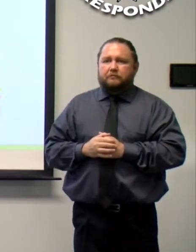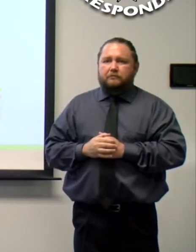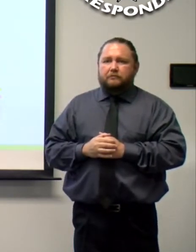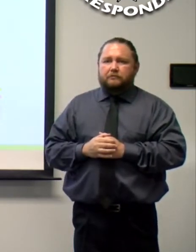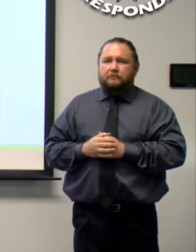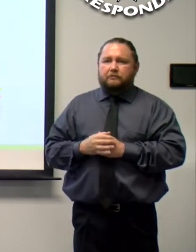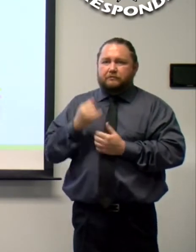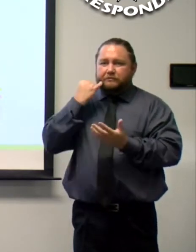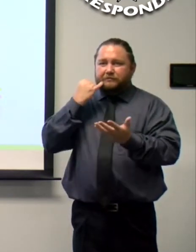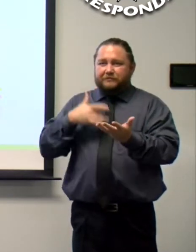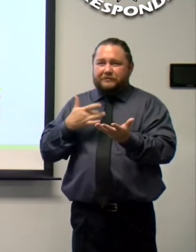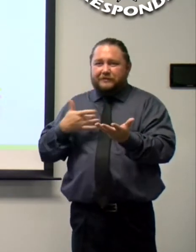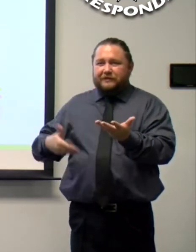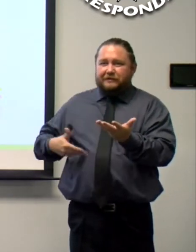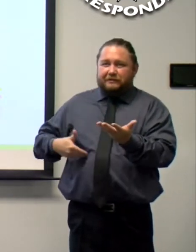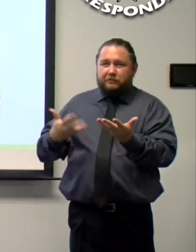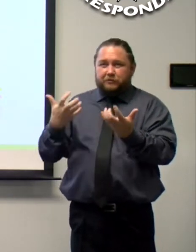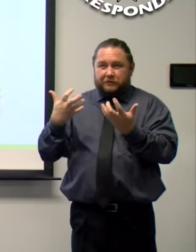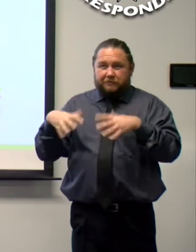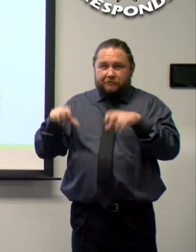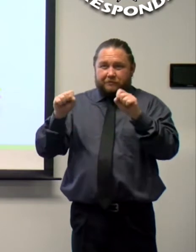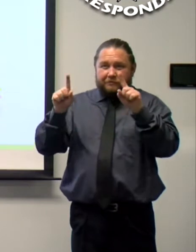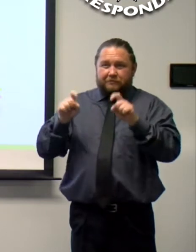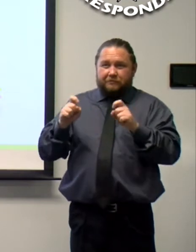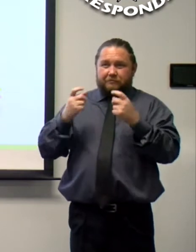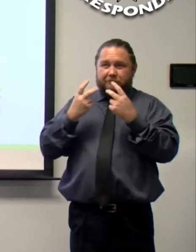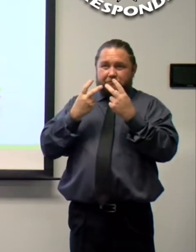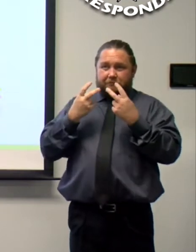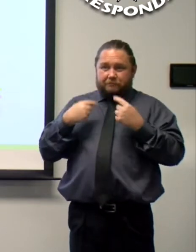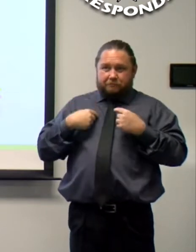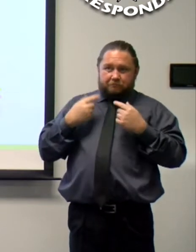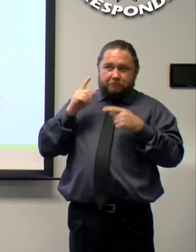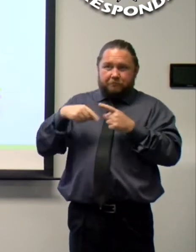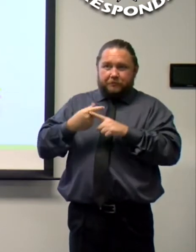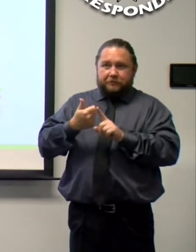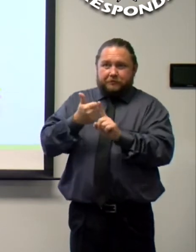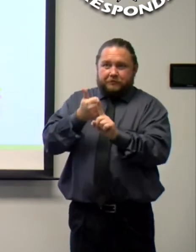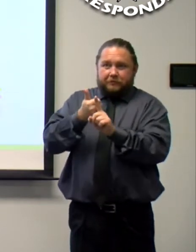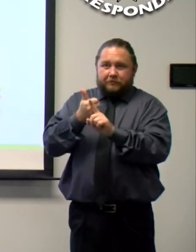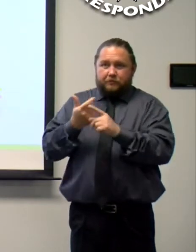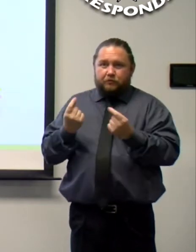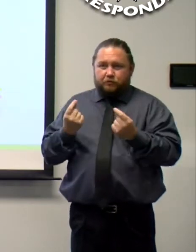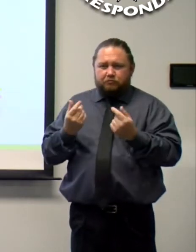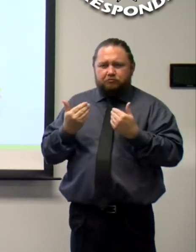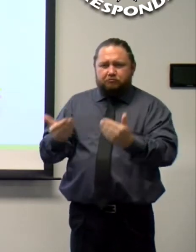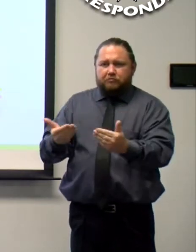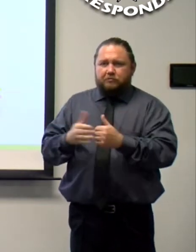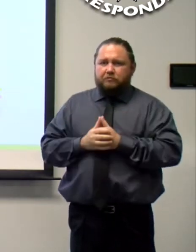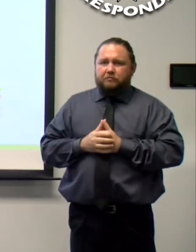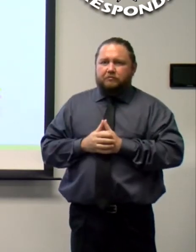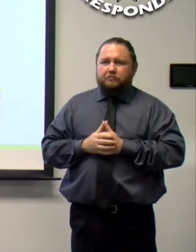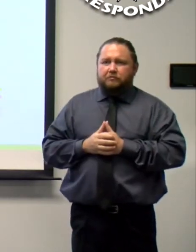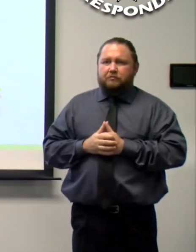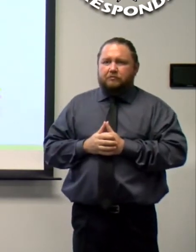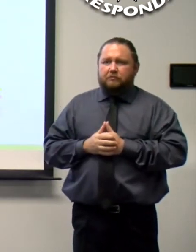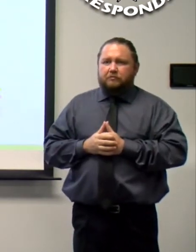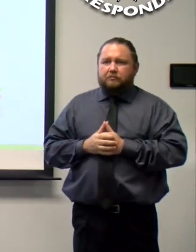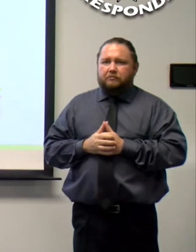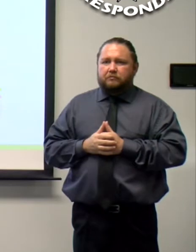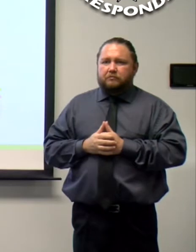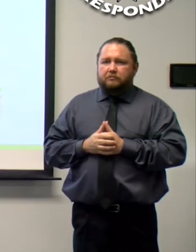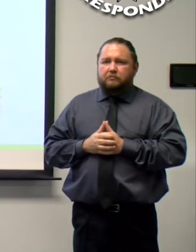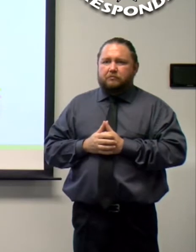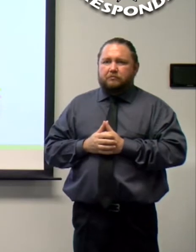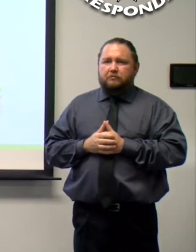589-3456, which is the public health COVID-19 hotline. The tests are by appointment